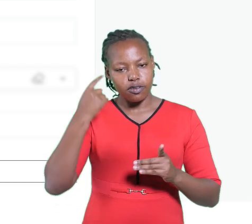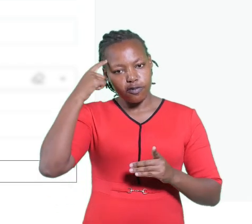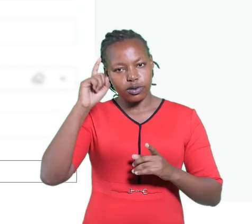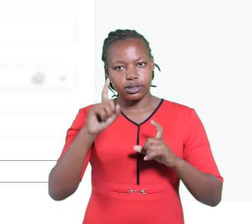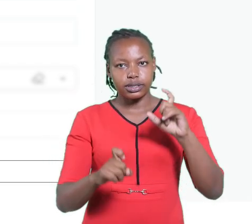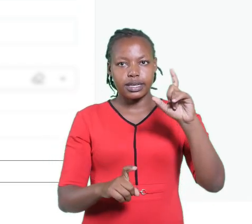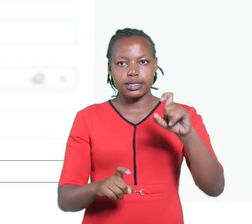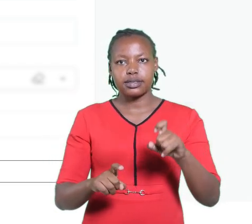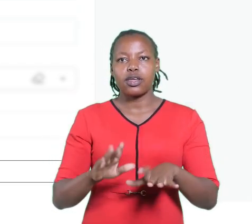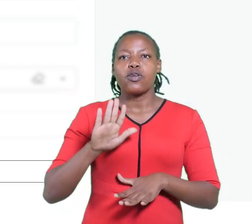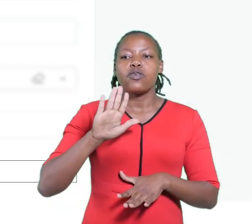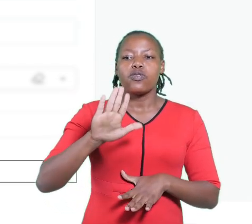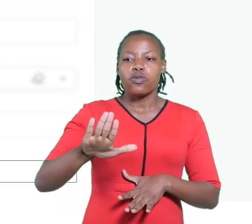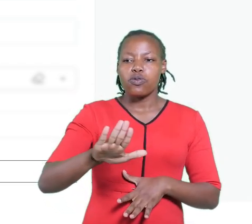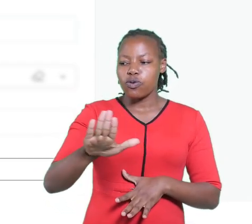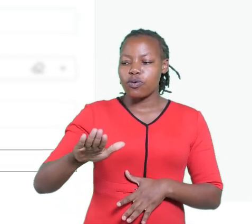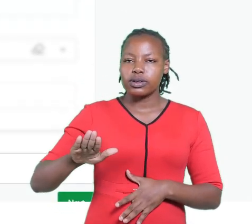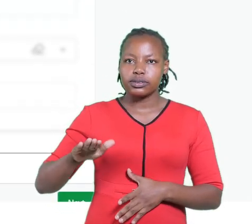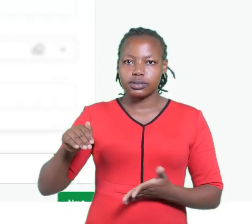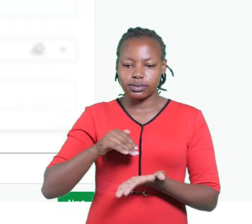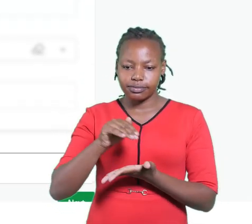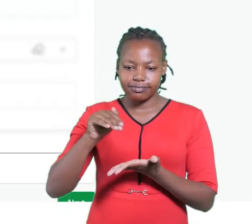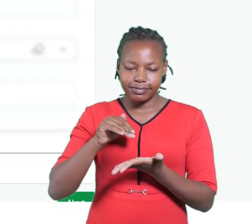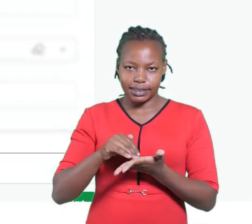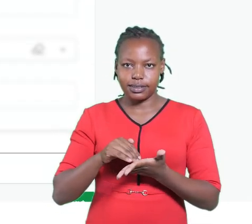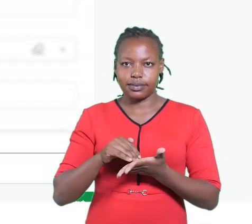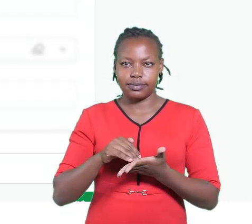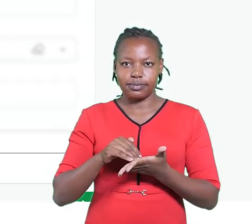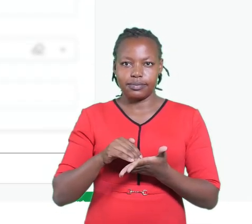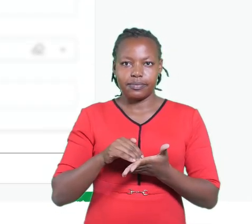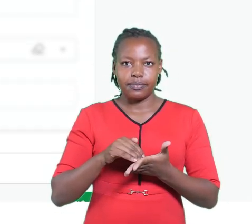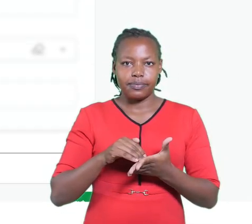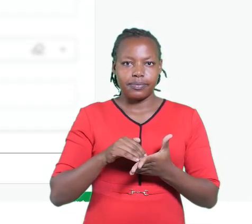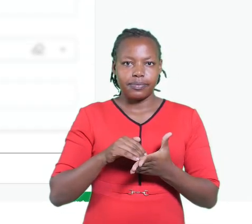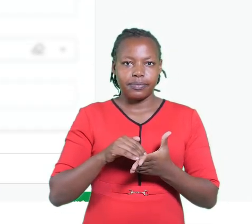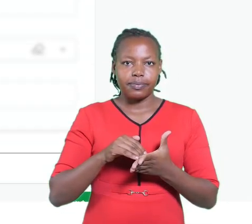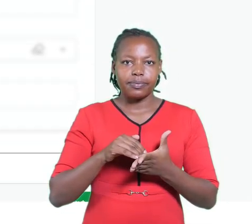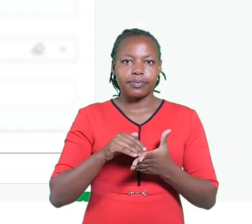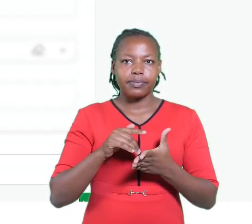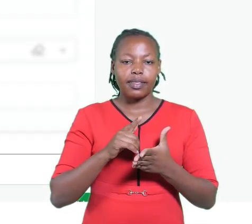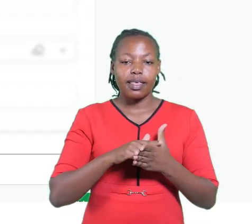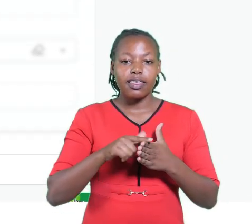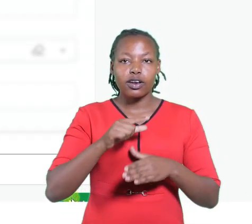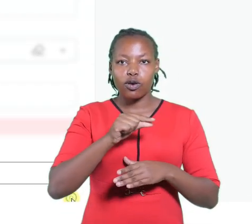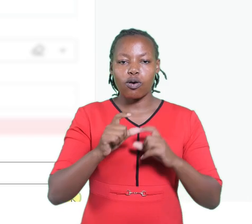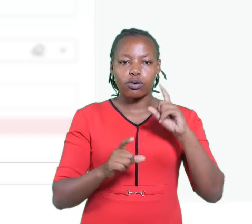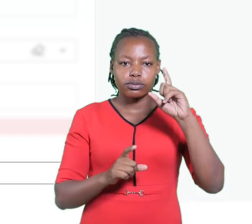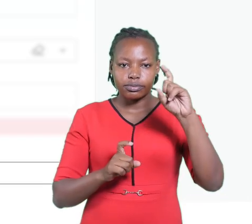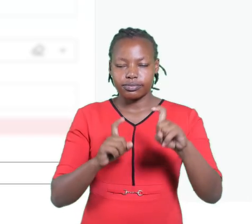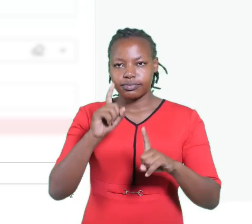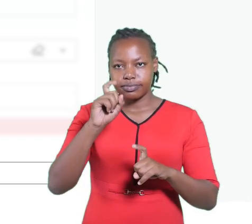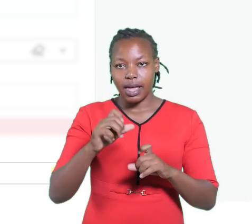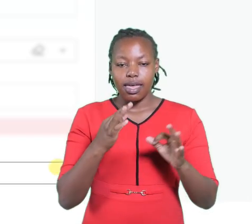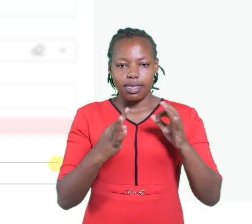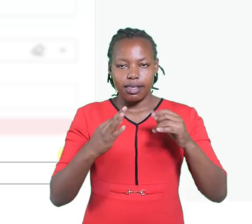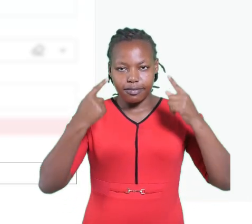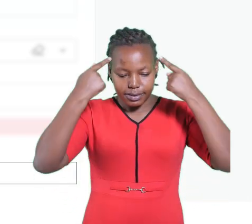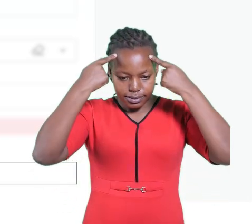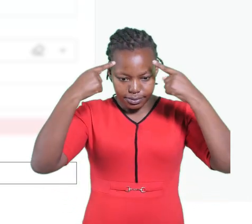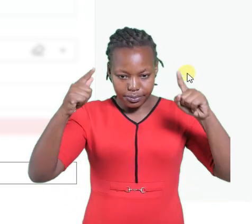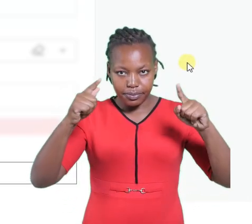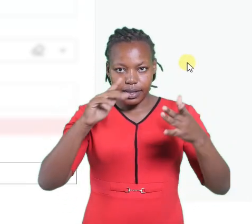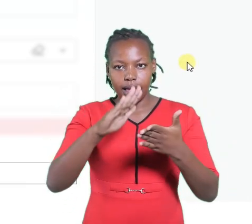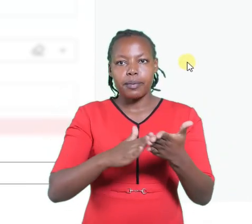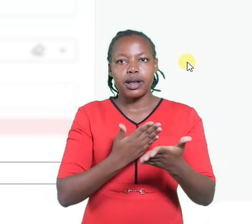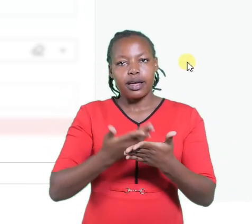date for test taking visit, the preferred test center, and then take test.